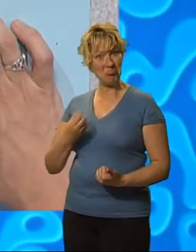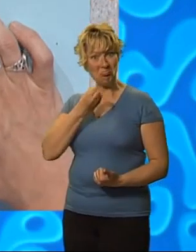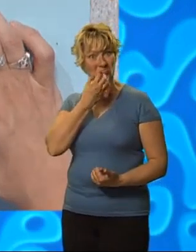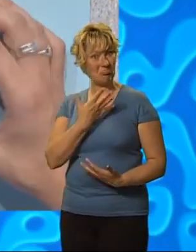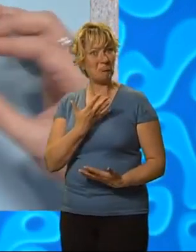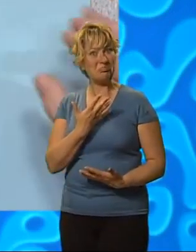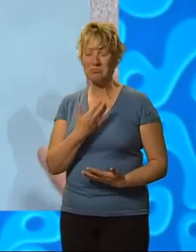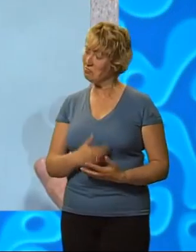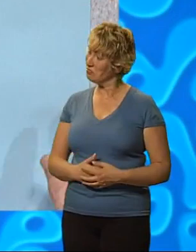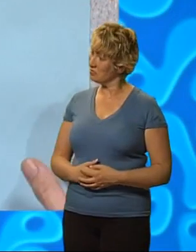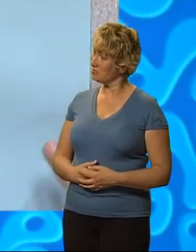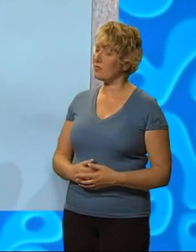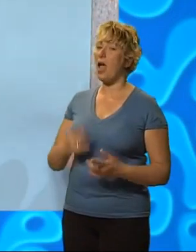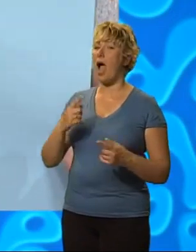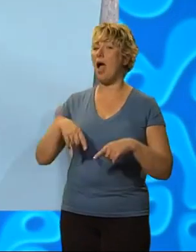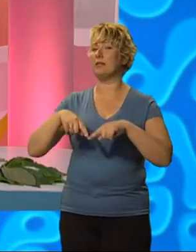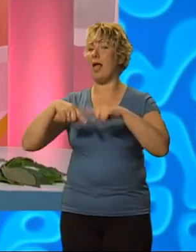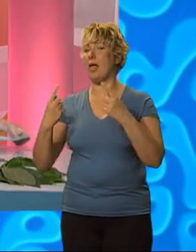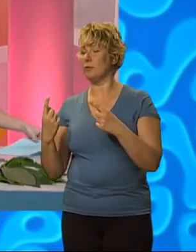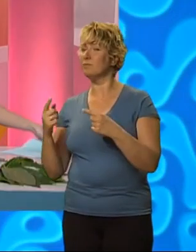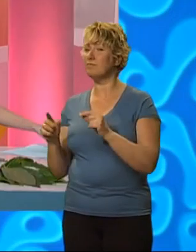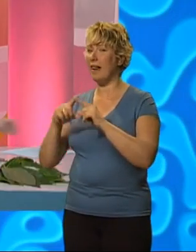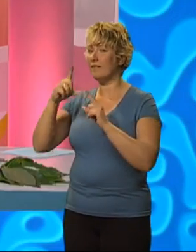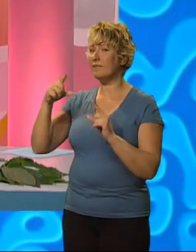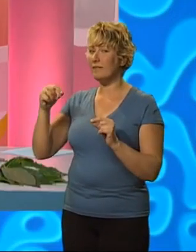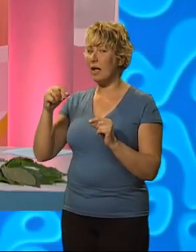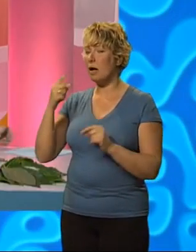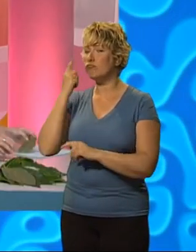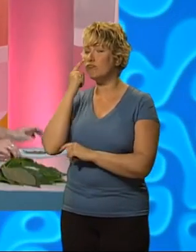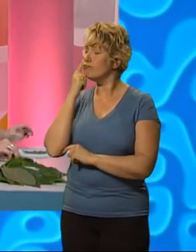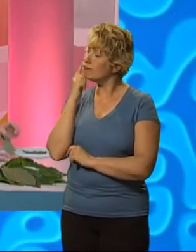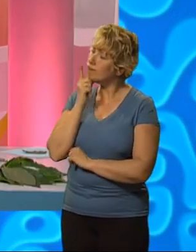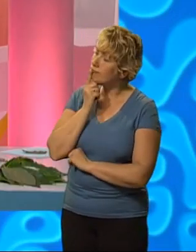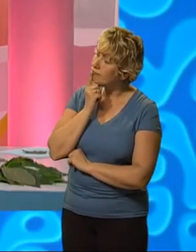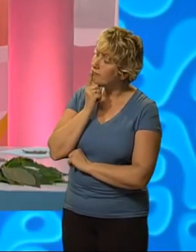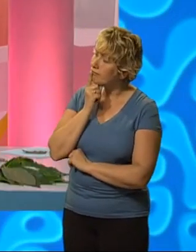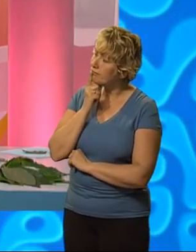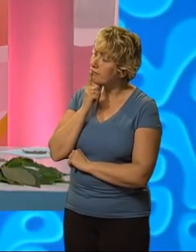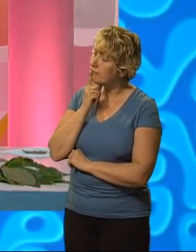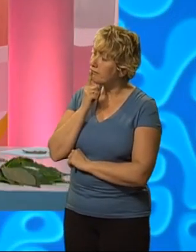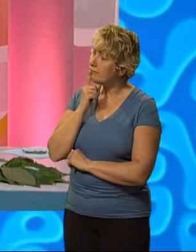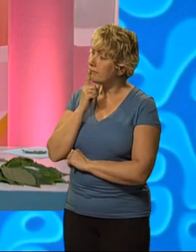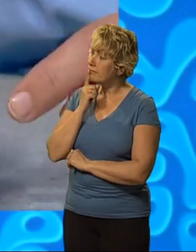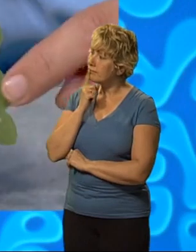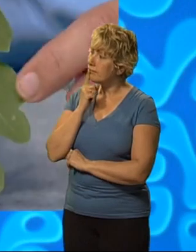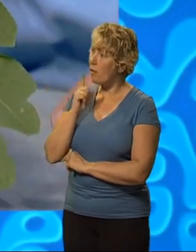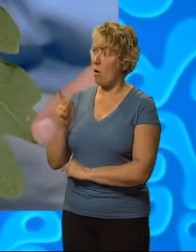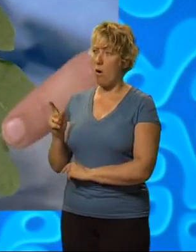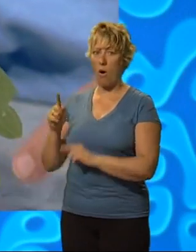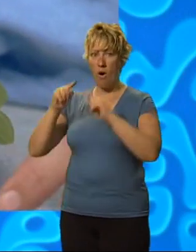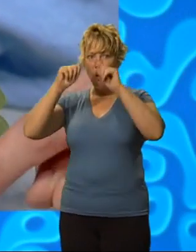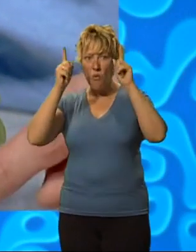pretty. I think I'll try another leaf now. Let's see. This leaf has lots of